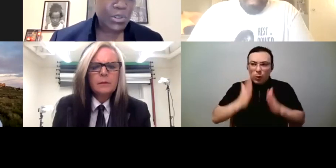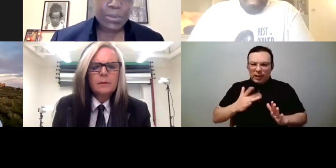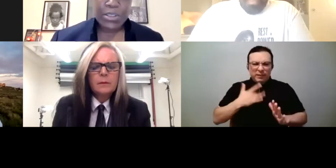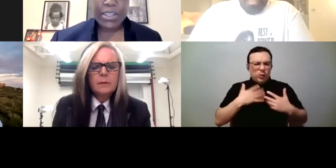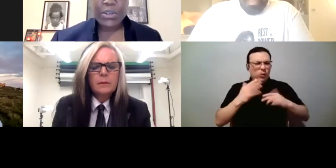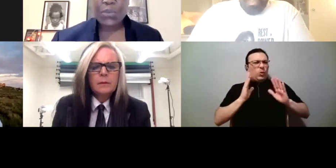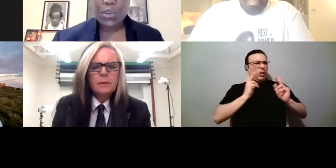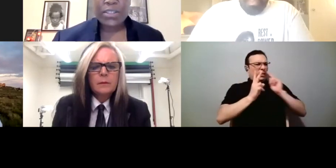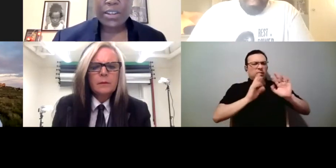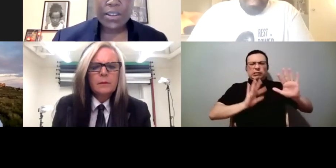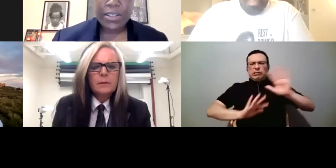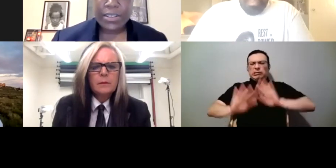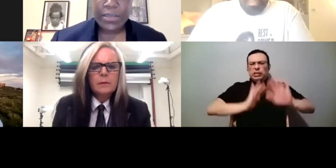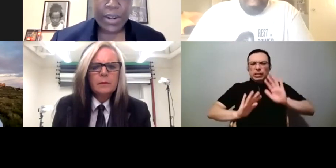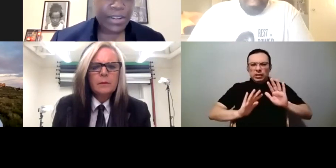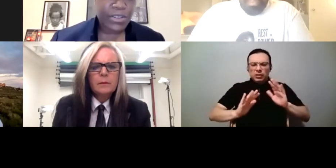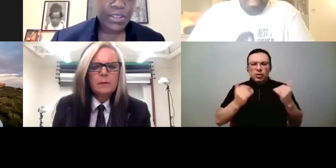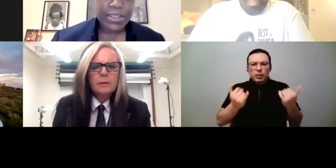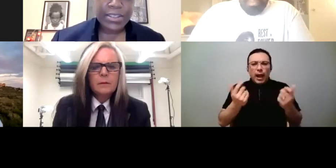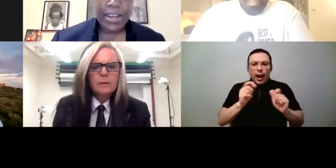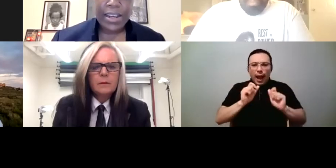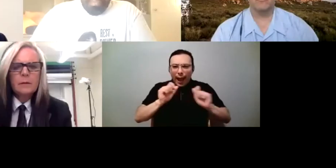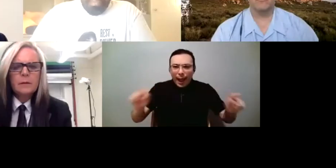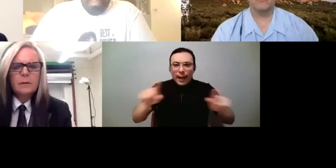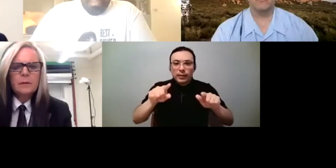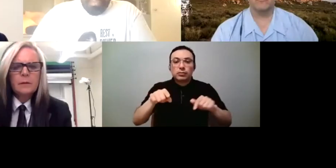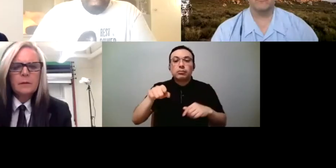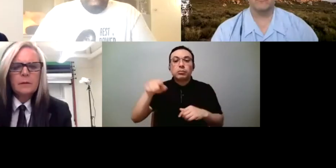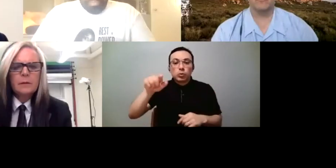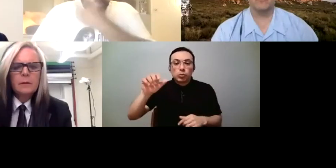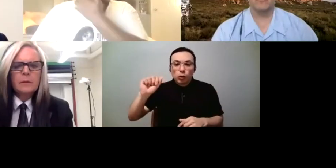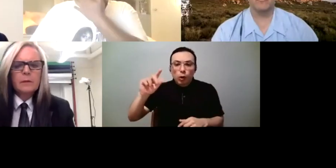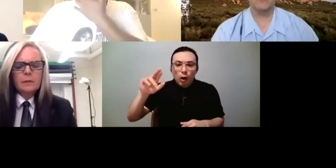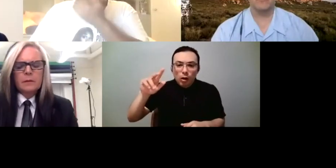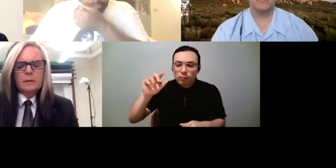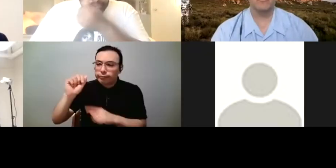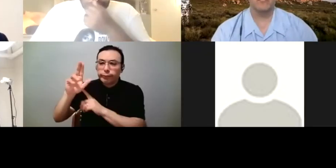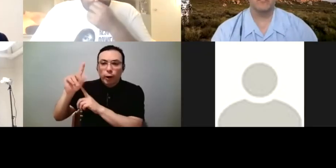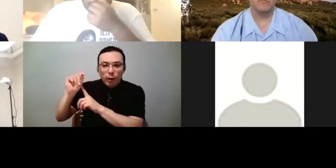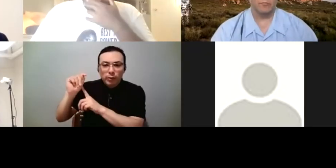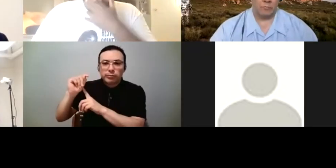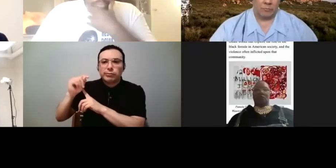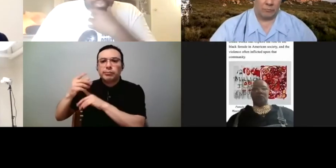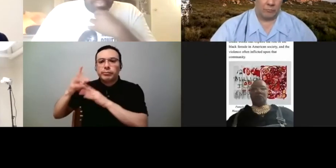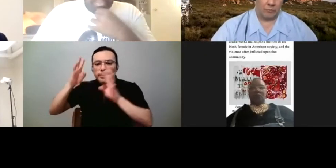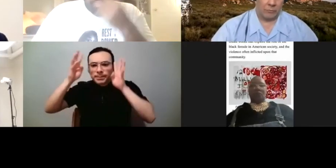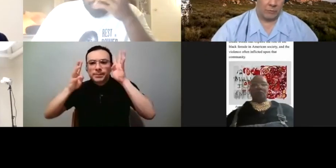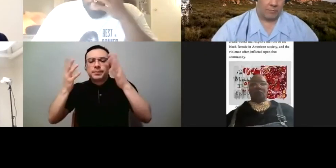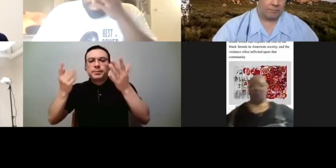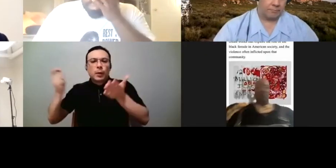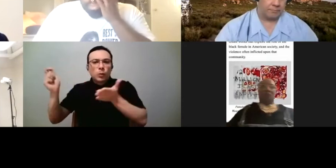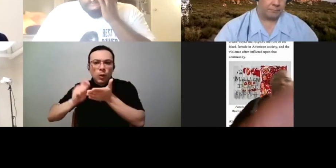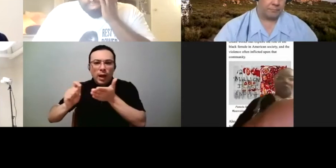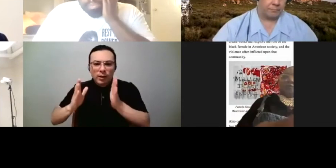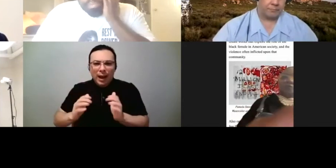do you perceive your role as an artist and writer during this time and how do you thrive